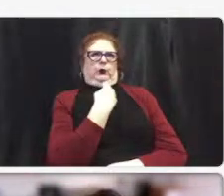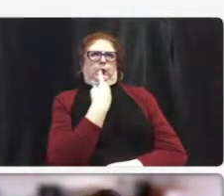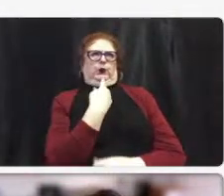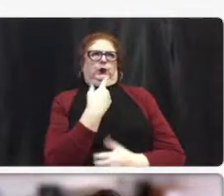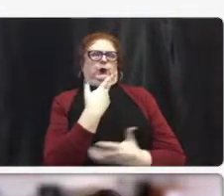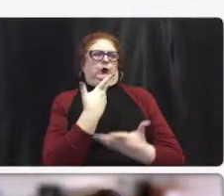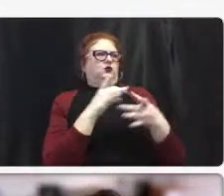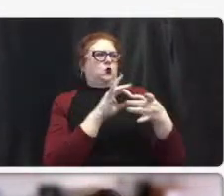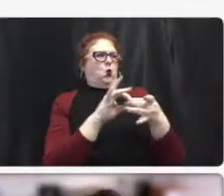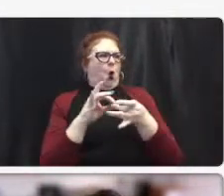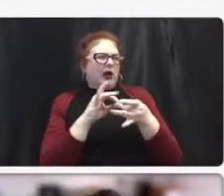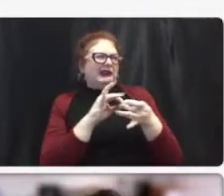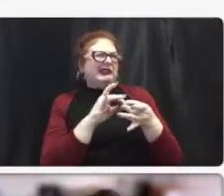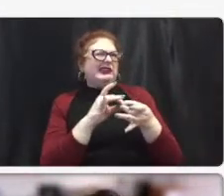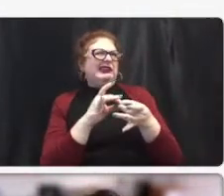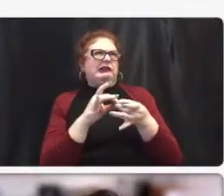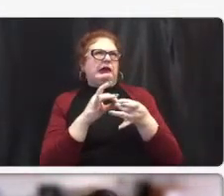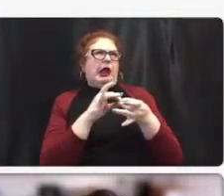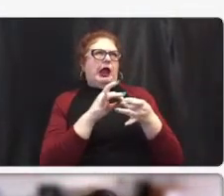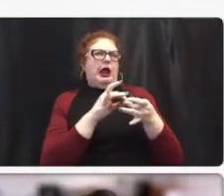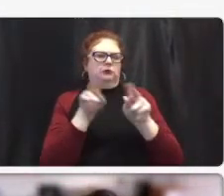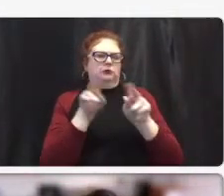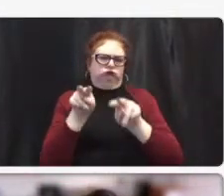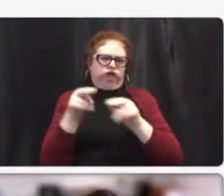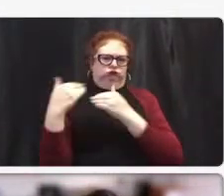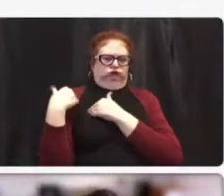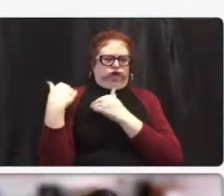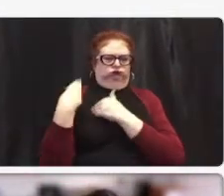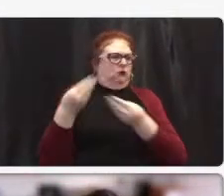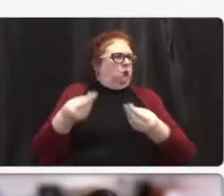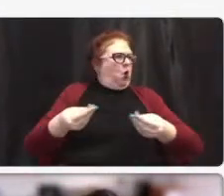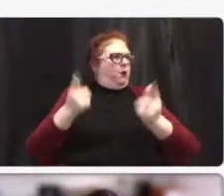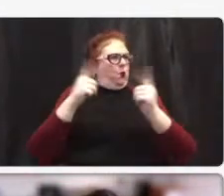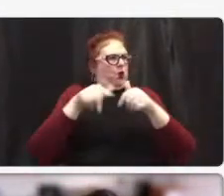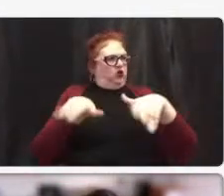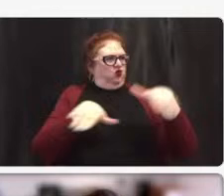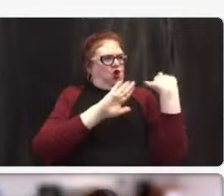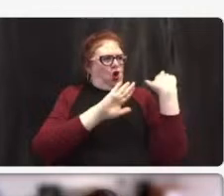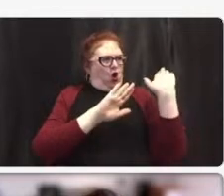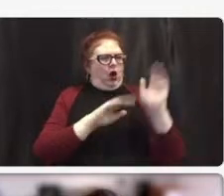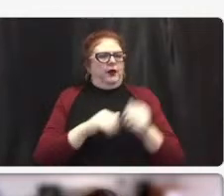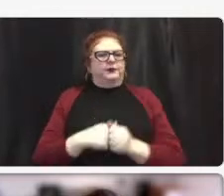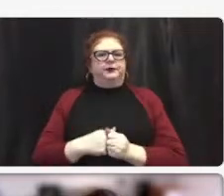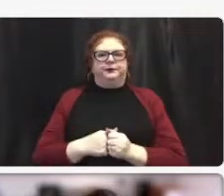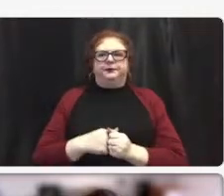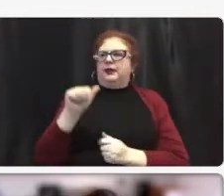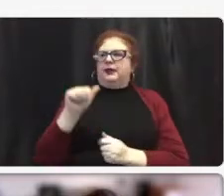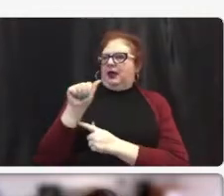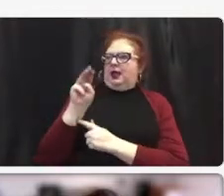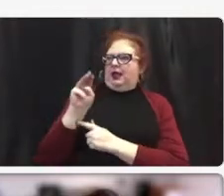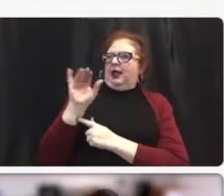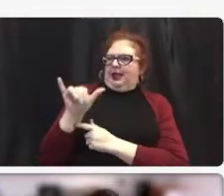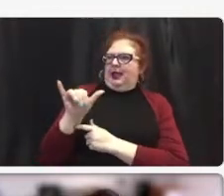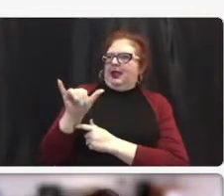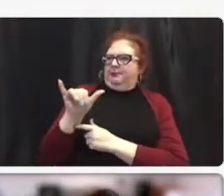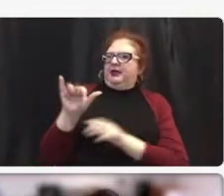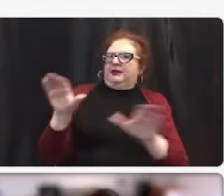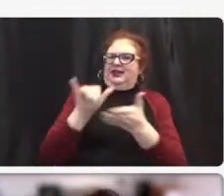coordinating things at the property when you're gone? We do it. Amy does that. She manages the